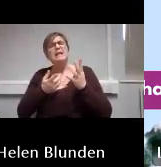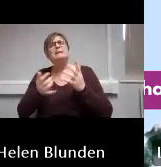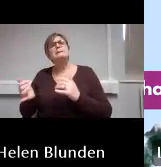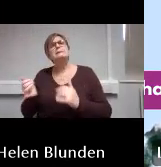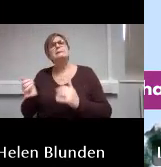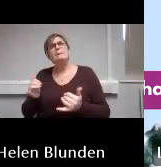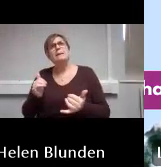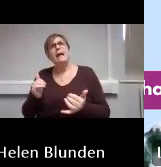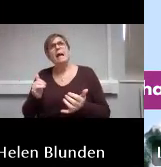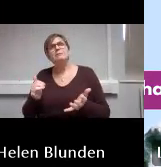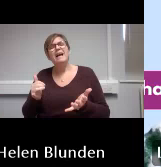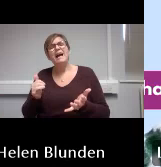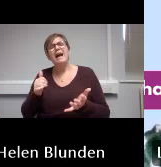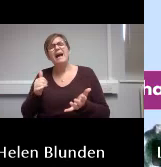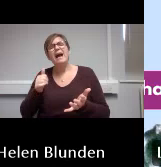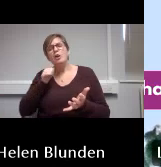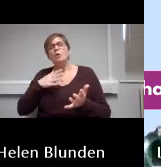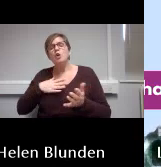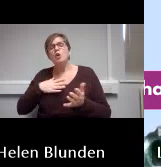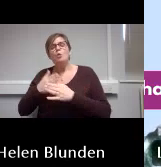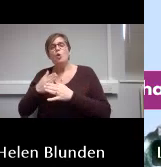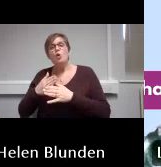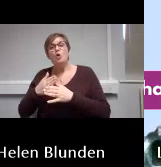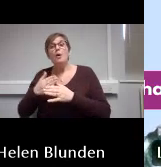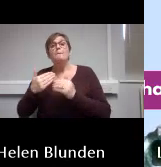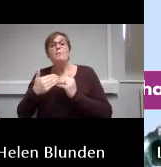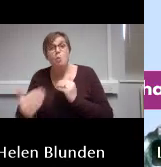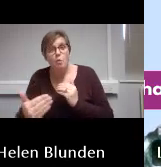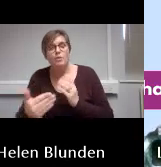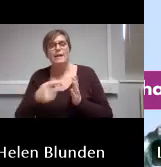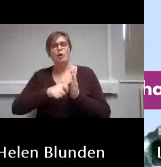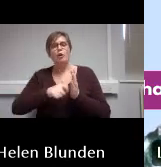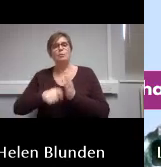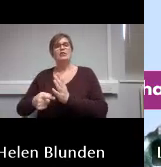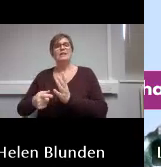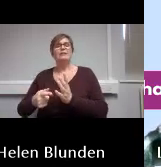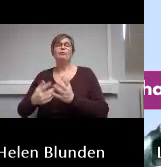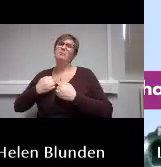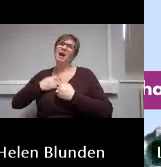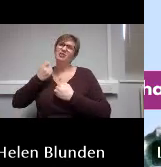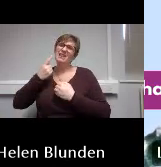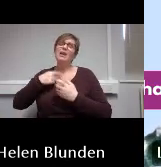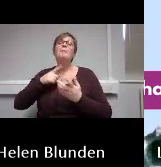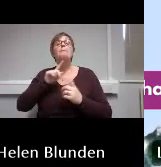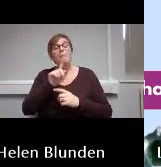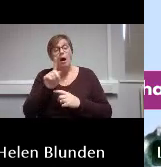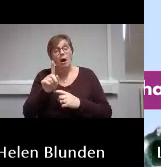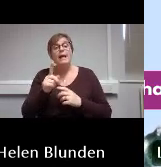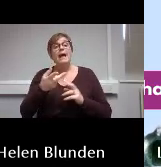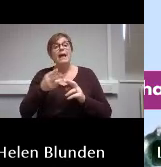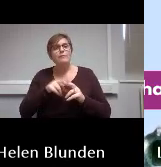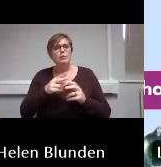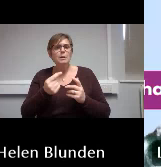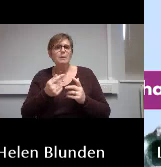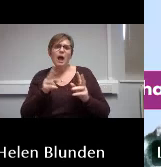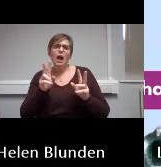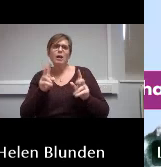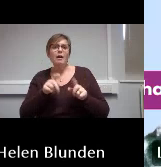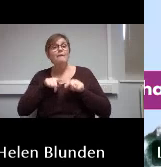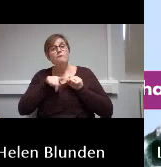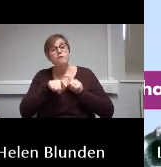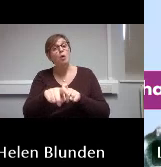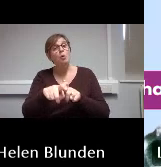I know we don't really work outside of our commissioning, or from my understanding, but if there was some follow up with that